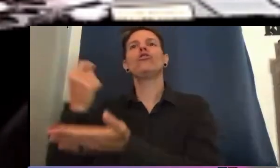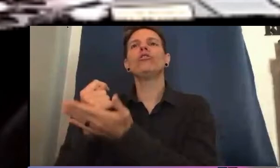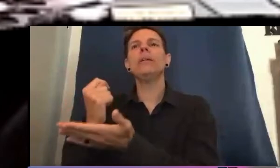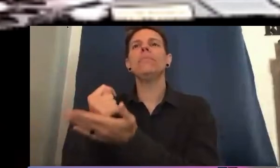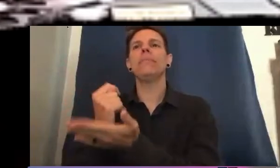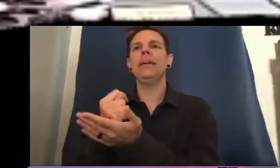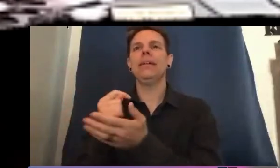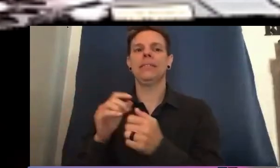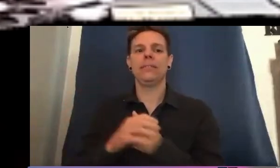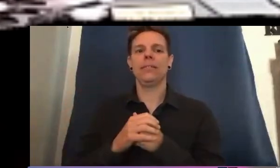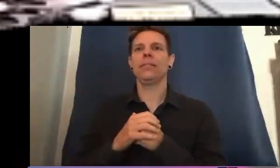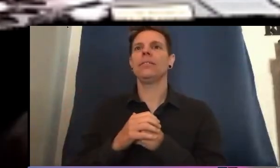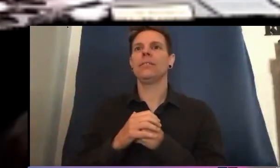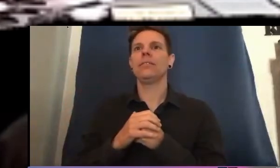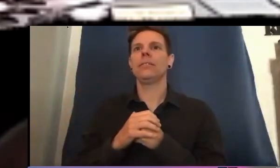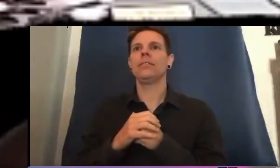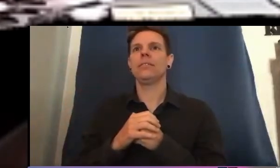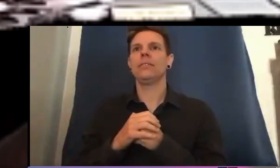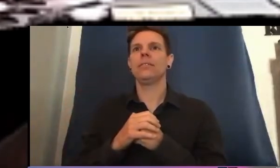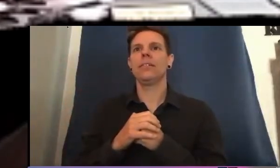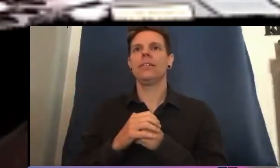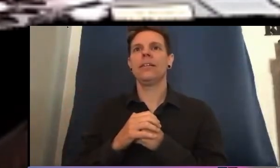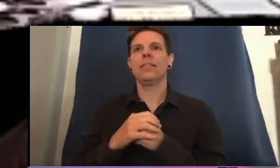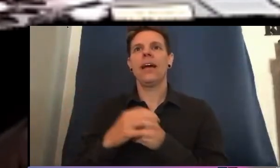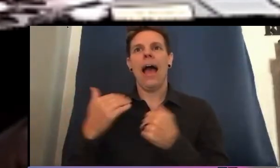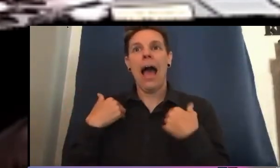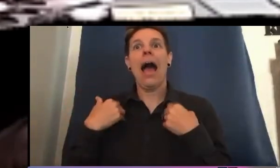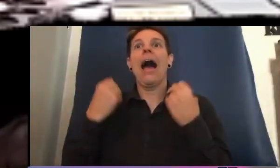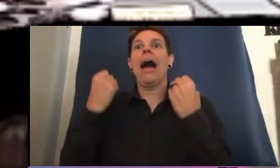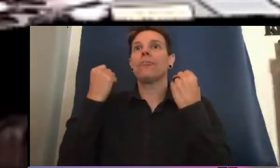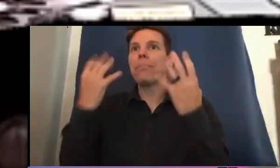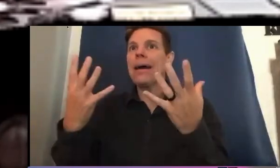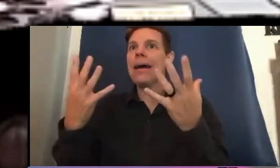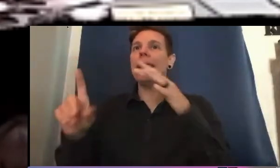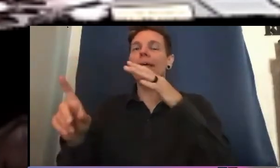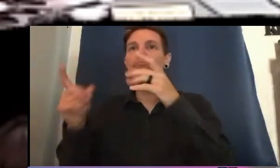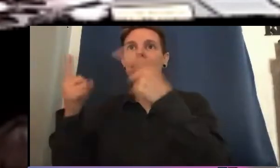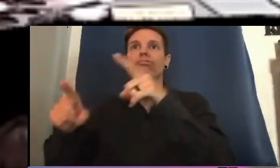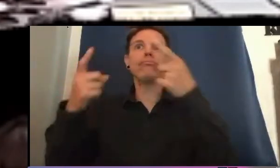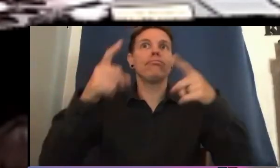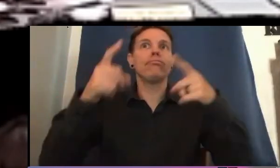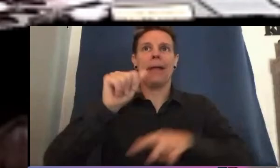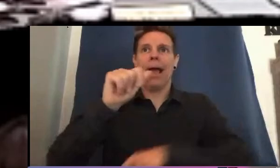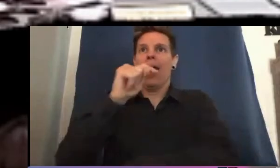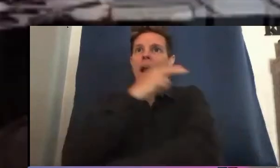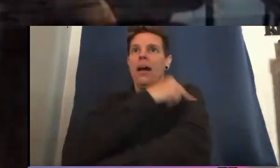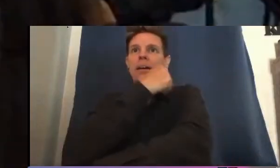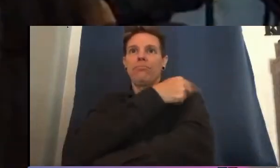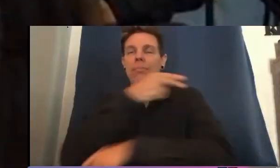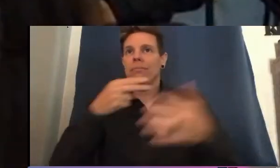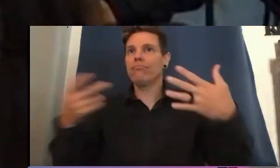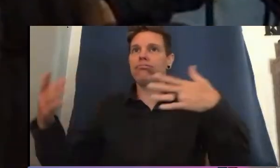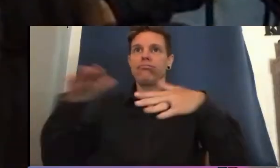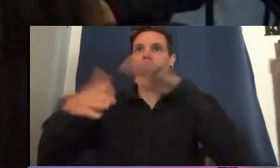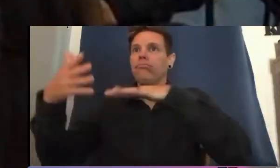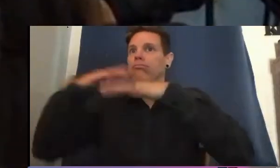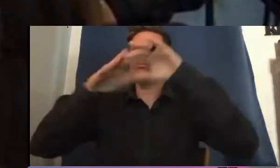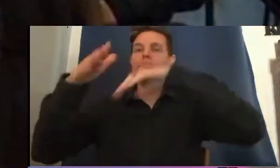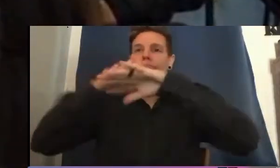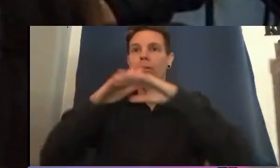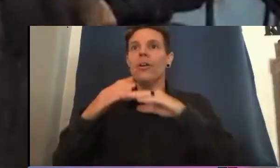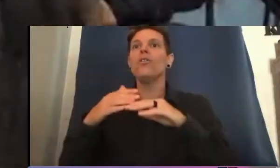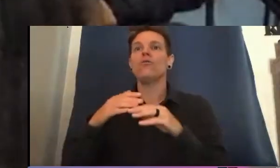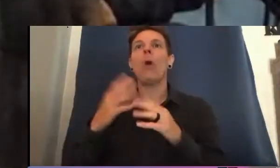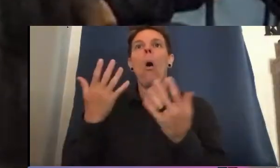very moving parts. You're absolutely right. And even though like deaths may lag, I think it's actually